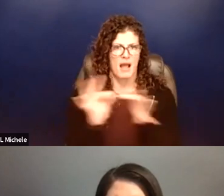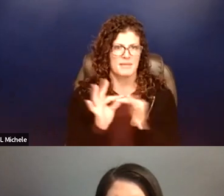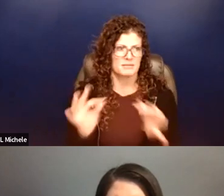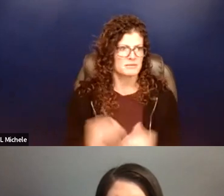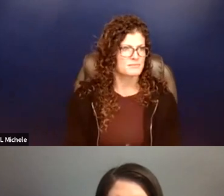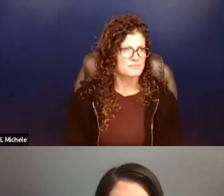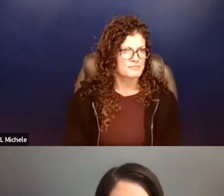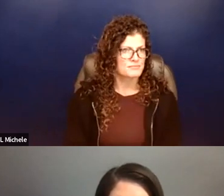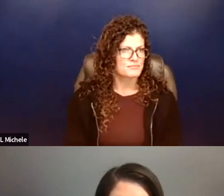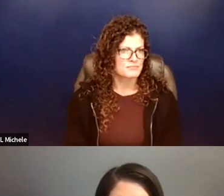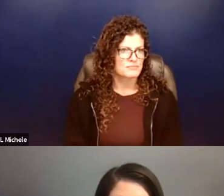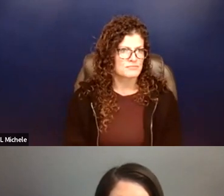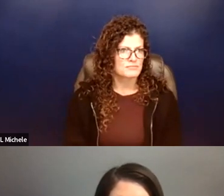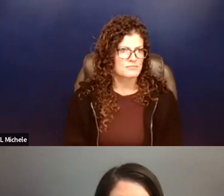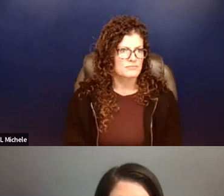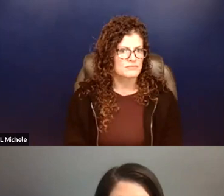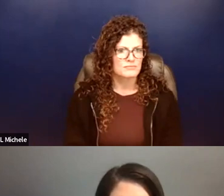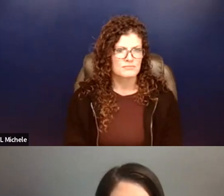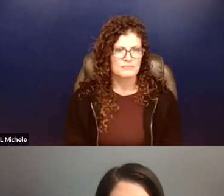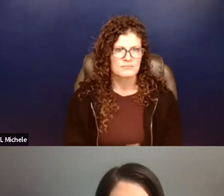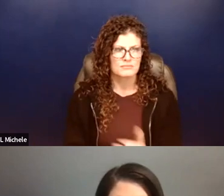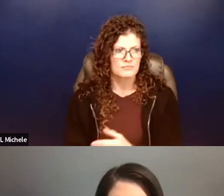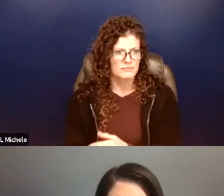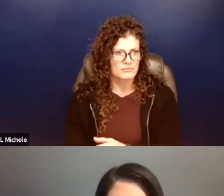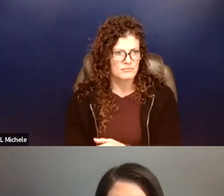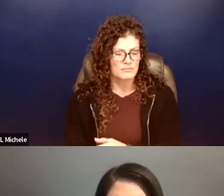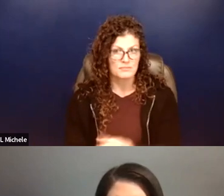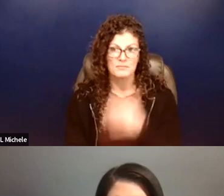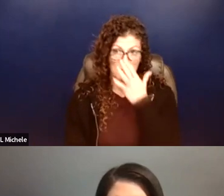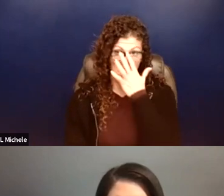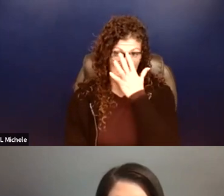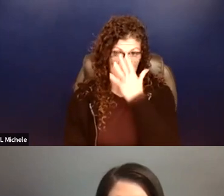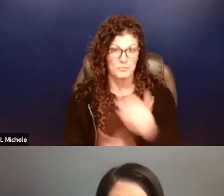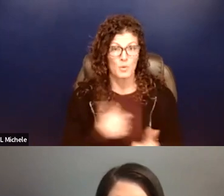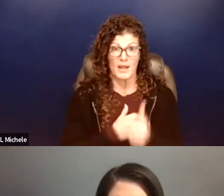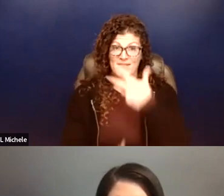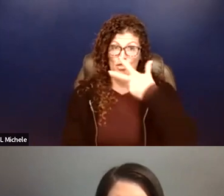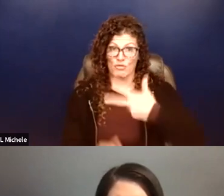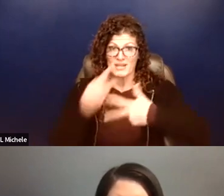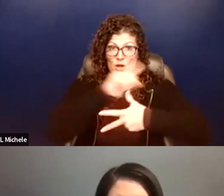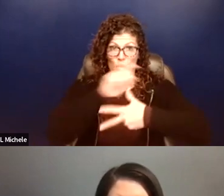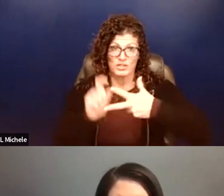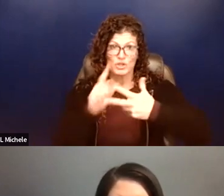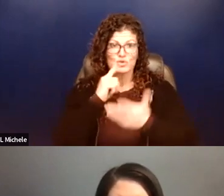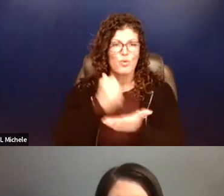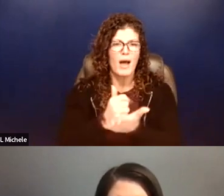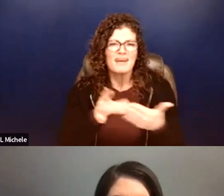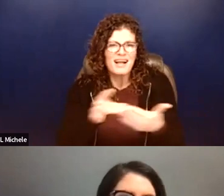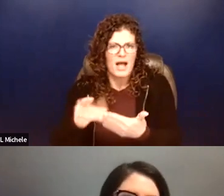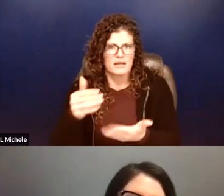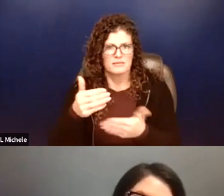session. Please note that we have created three questions to guide our feedback